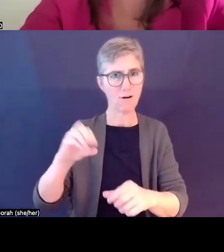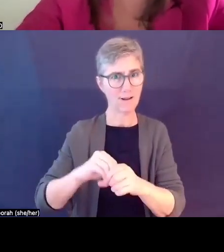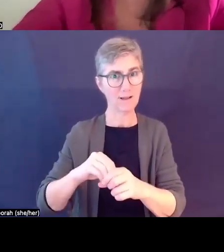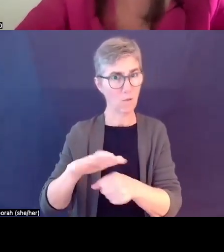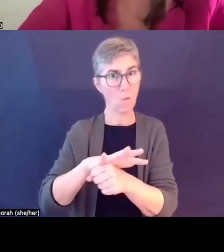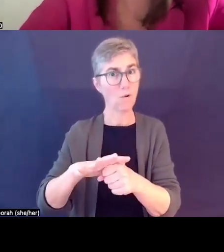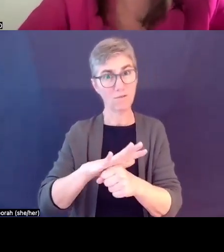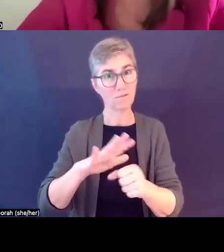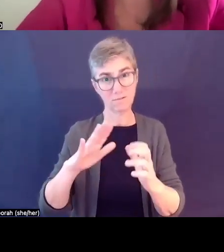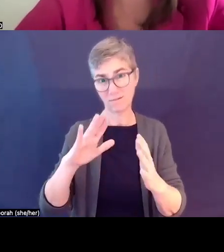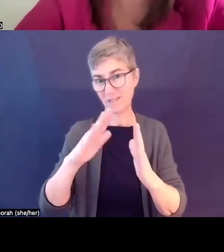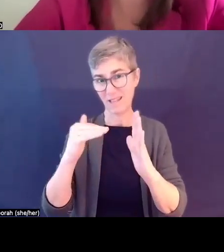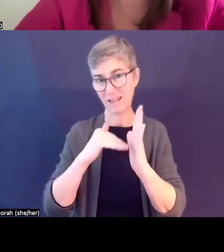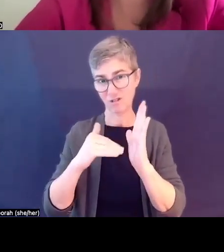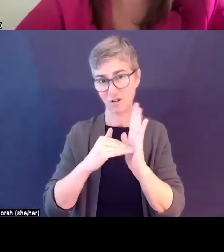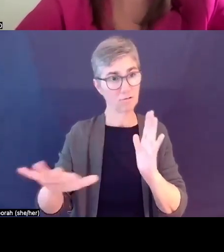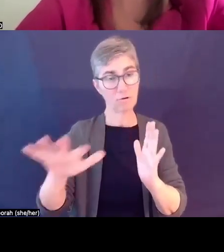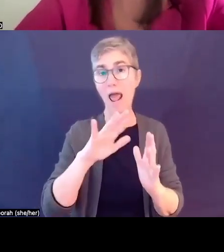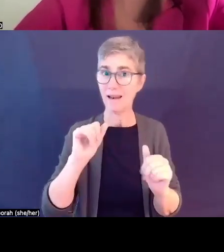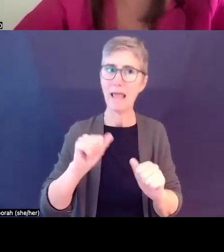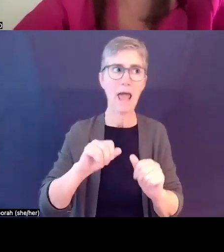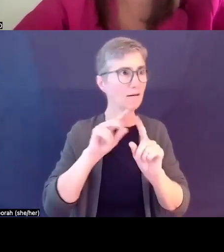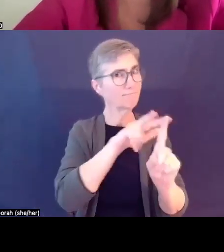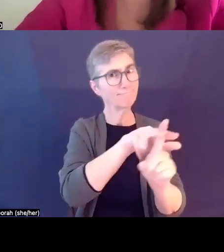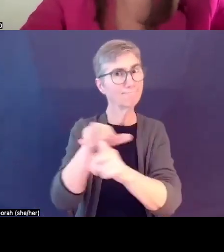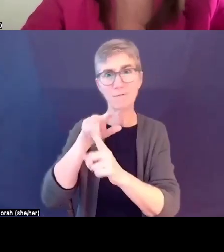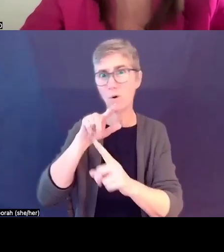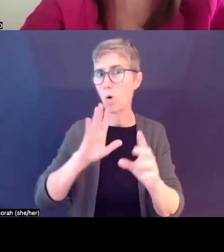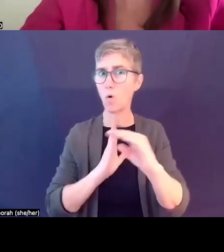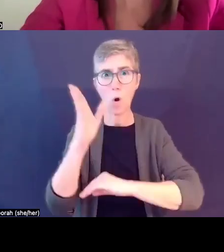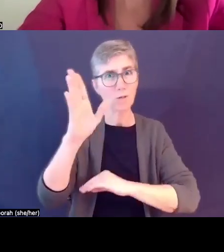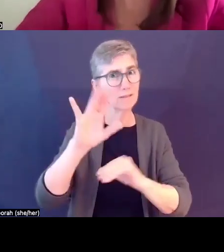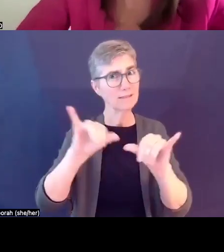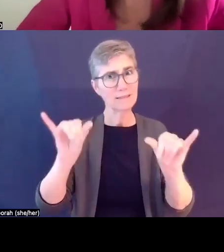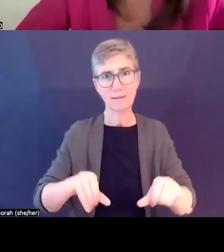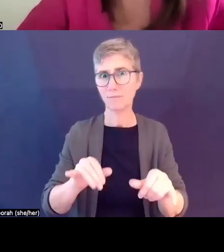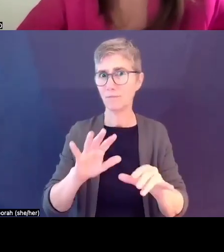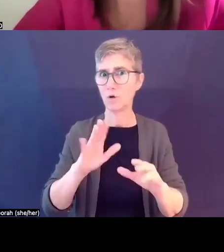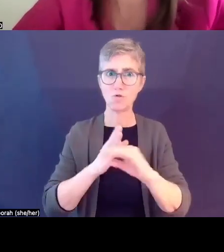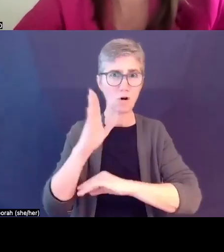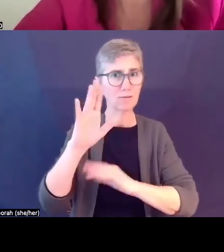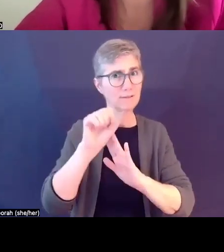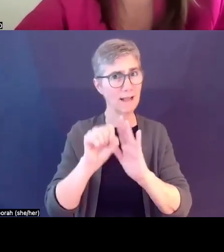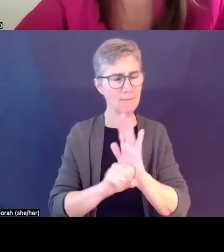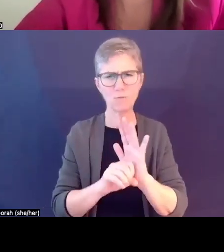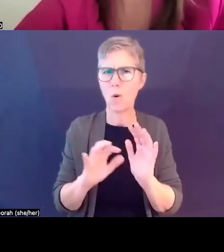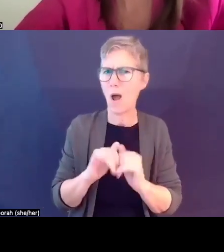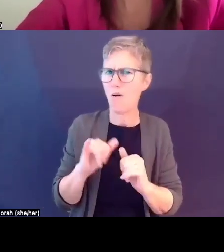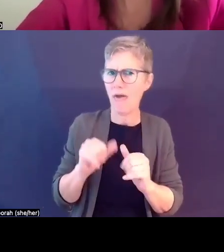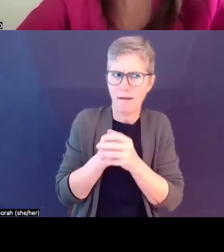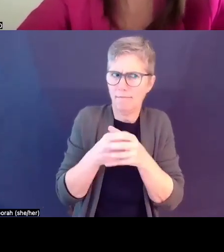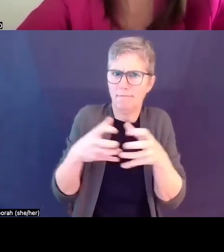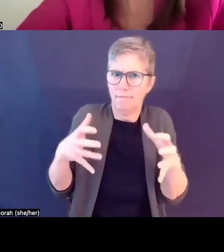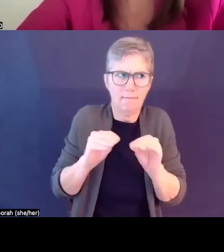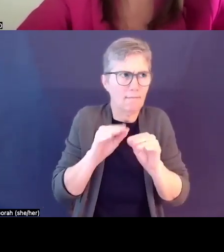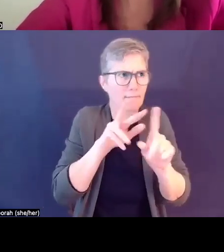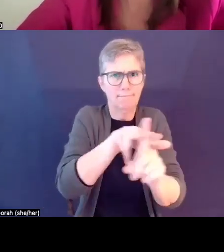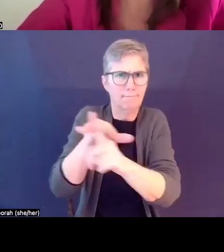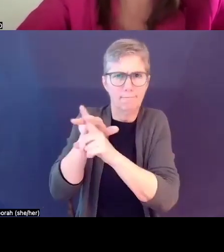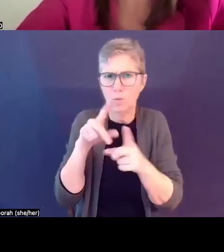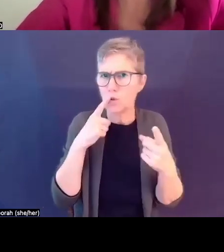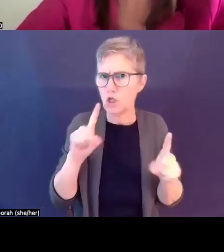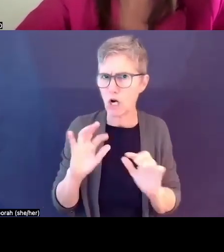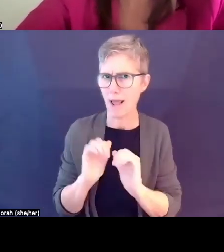is scalable across a state system. Next slide, please. So how does the scalable approach work? We used a